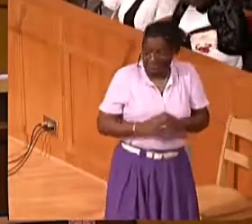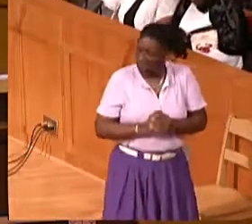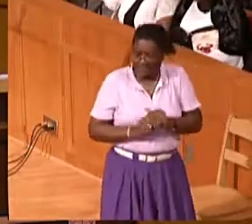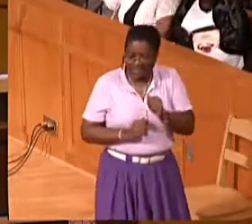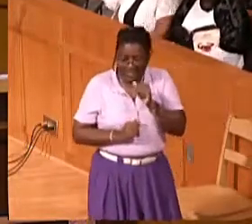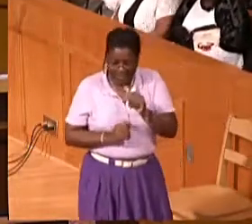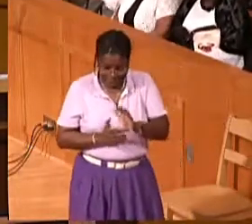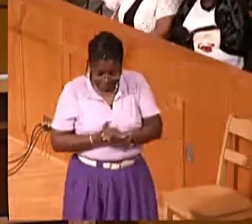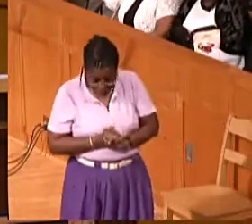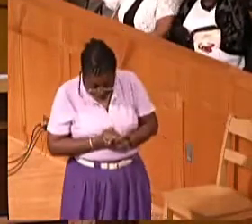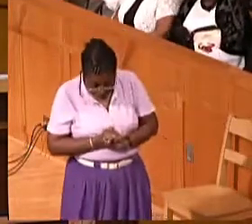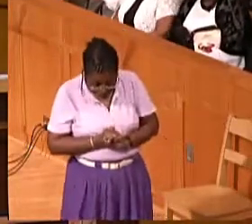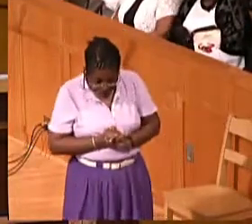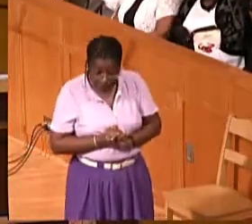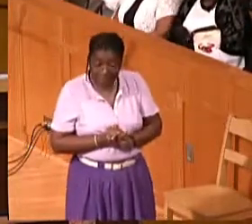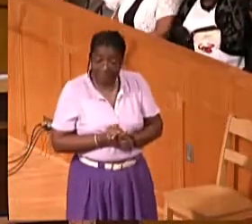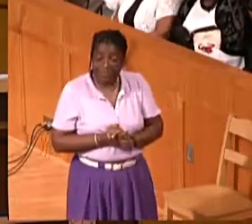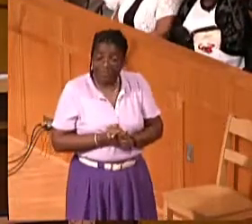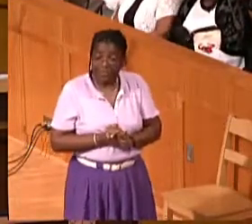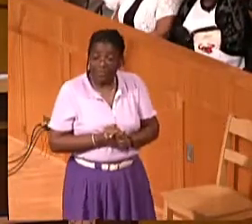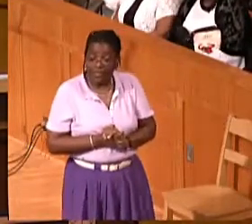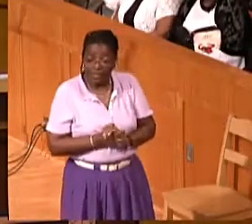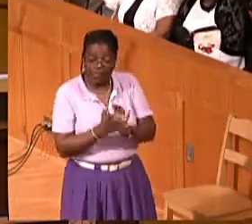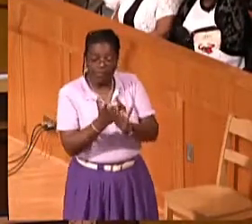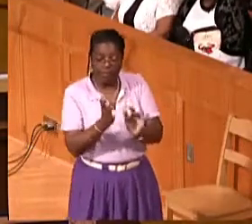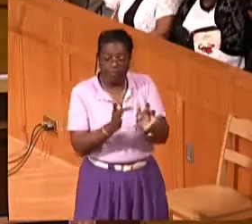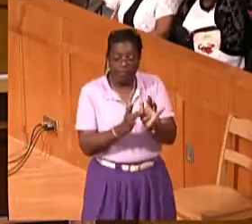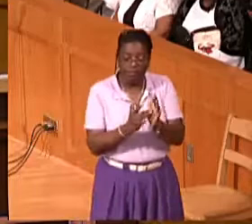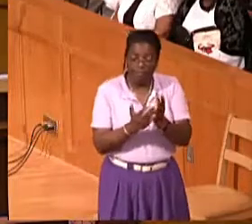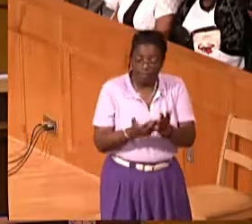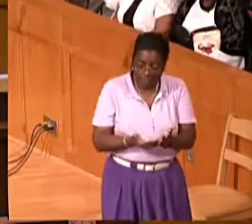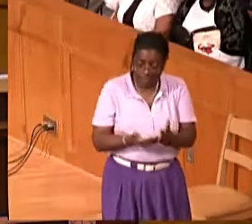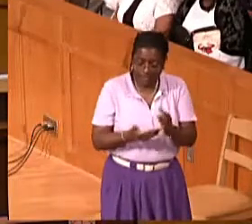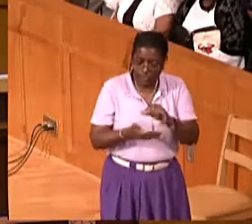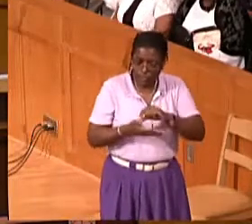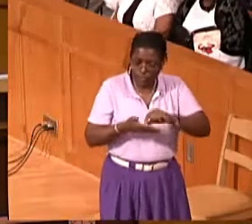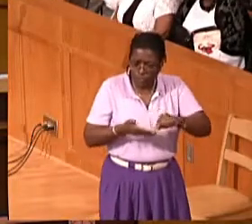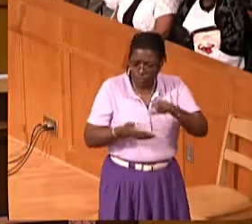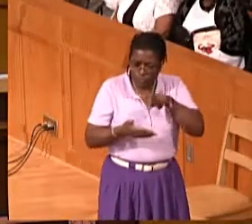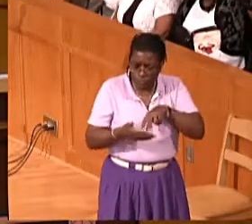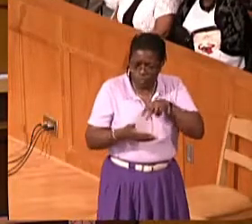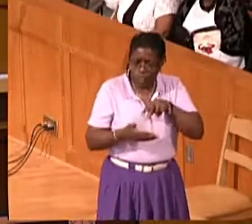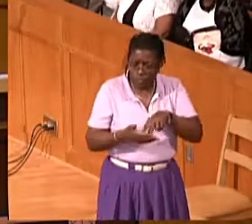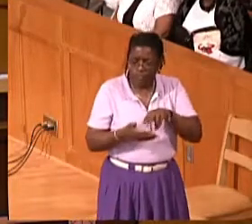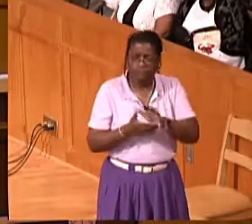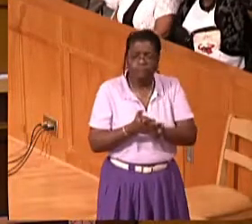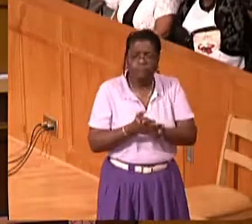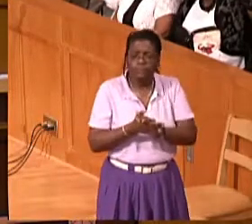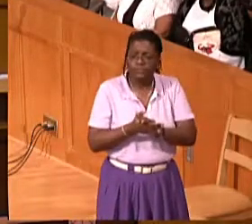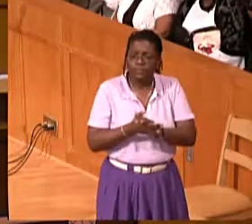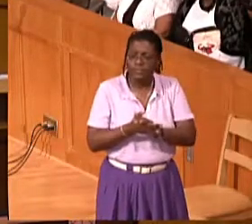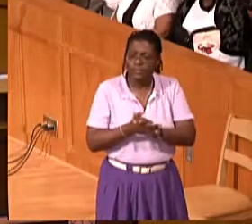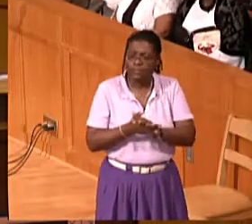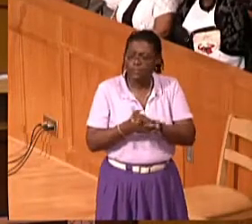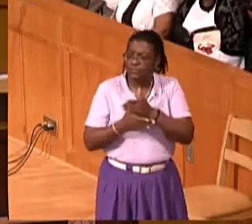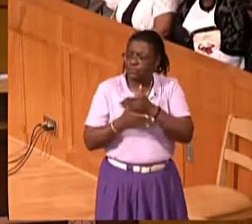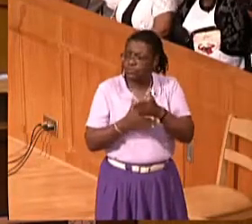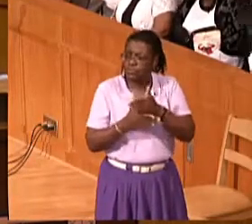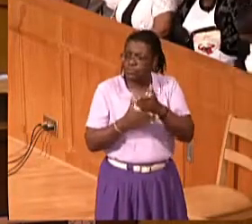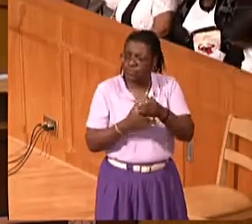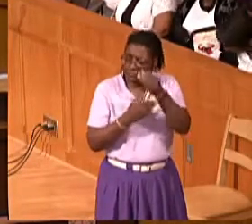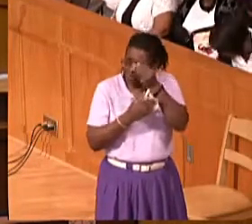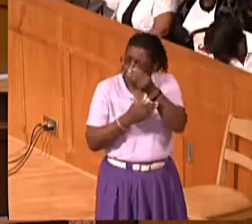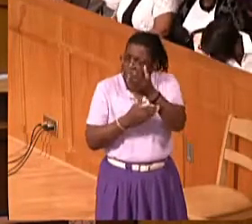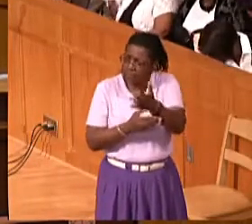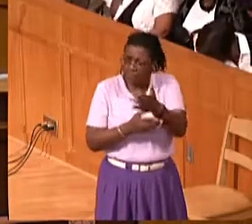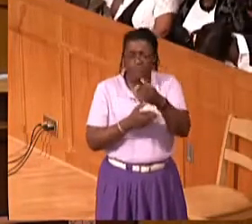I'm gonna read a scripture to you. I'm gonna try to share a message for this day. This is ministry